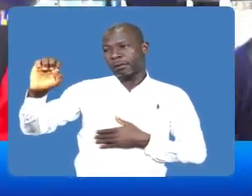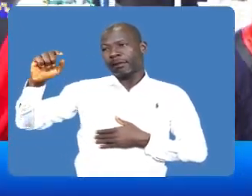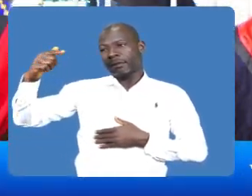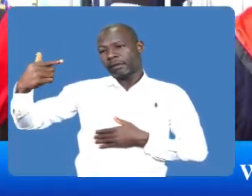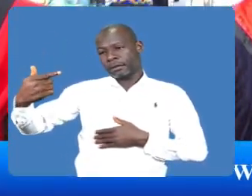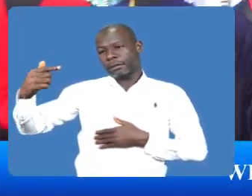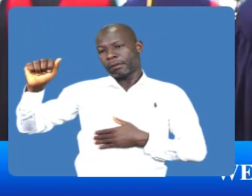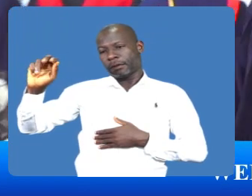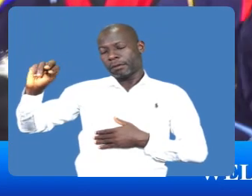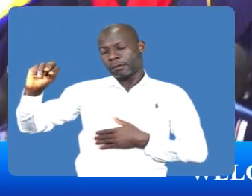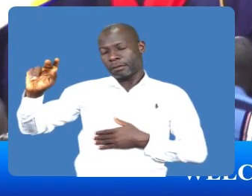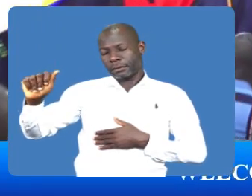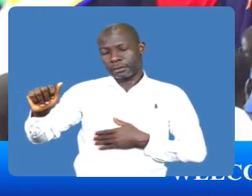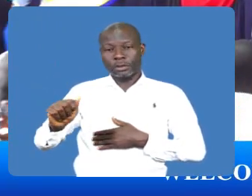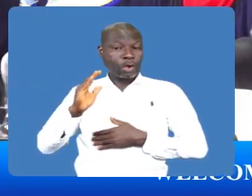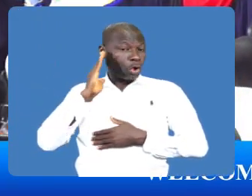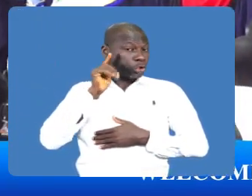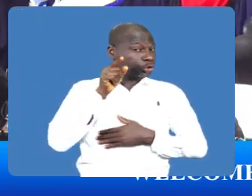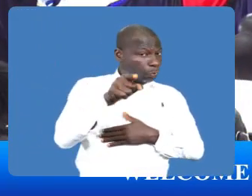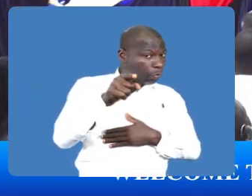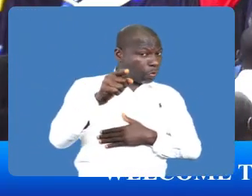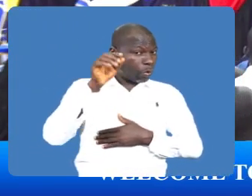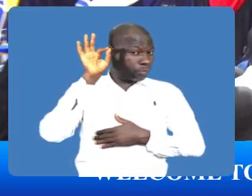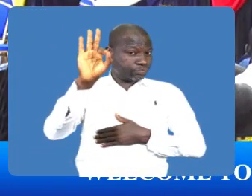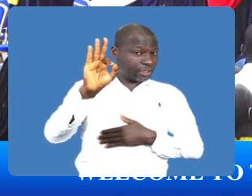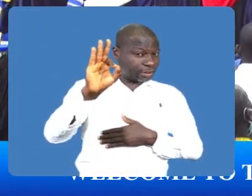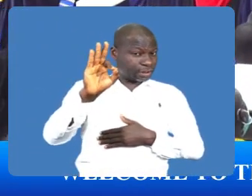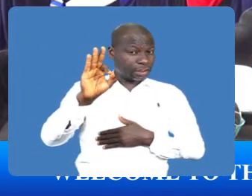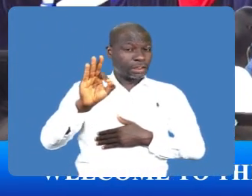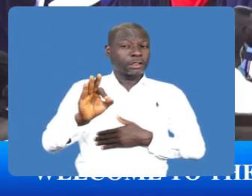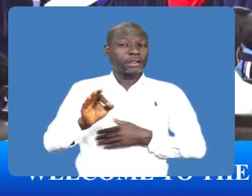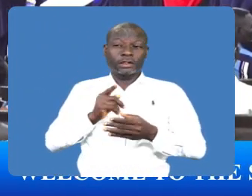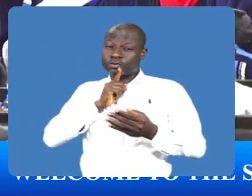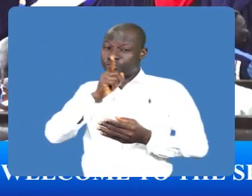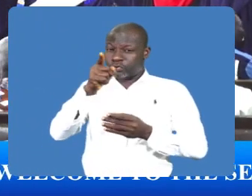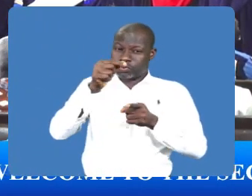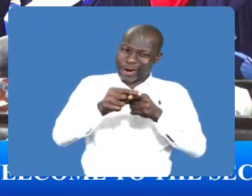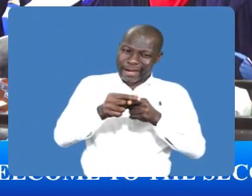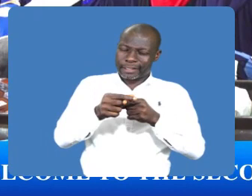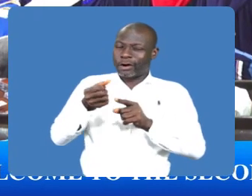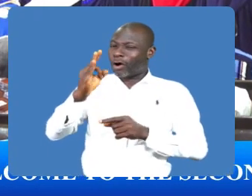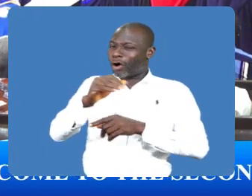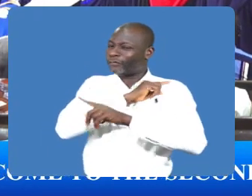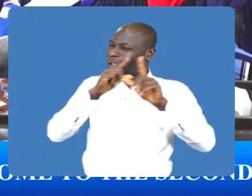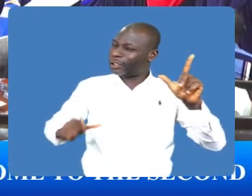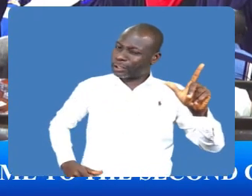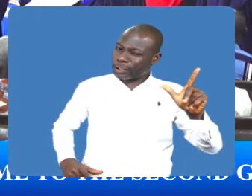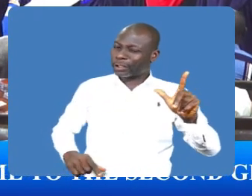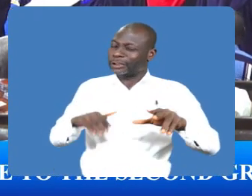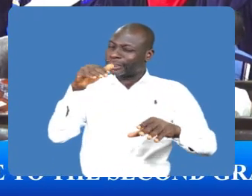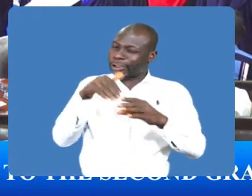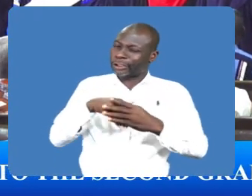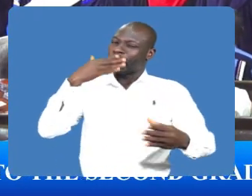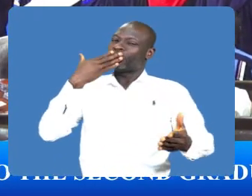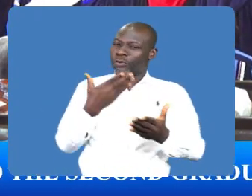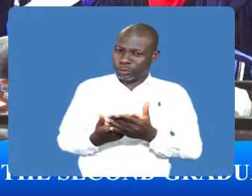Will you preach the undiluted gospel of the Lord Jesus in its